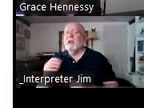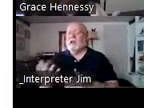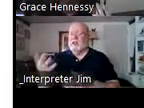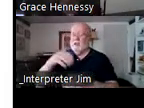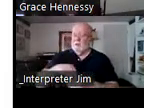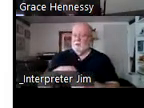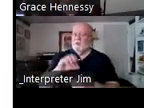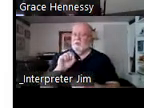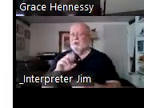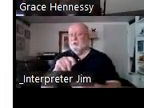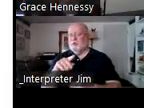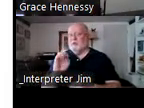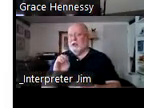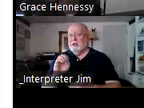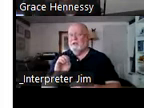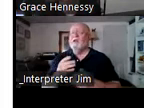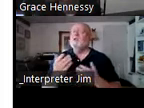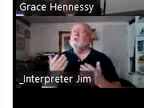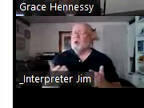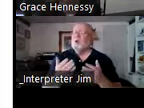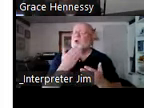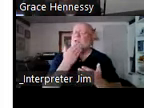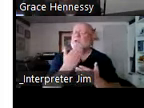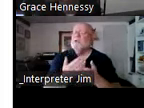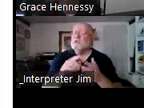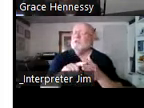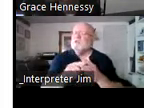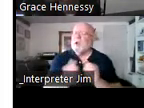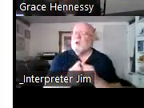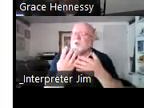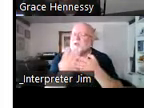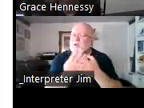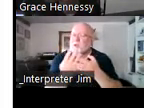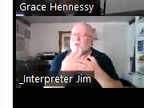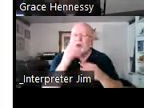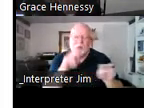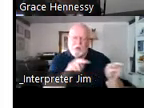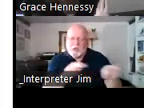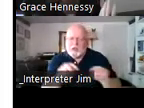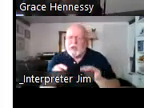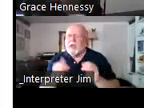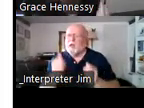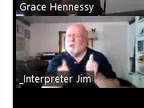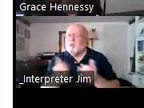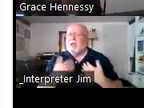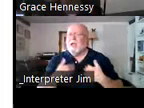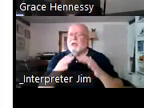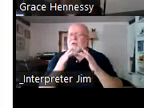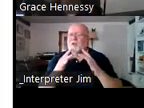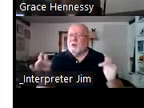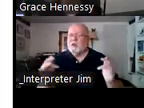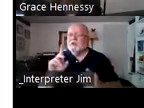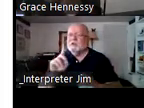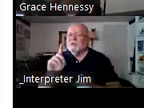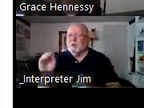So it's good to start with a screen where you are looking at co-occurring mental health conditions. And Modified Mini has been with OASIS for a long